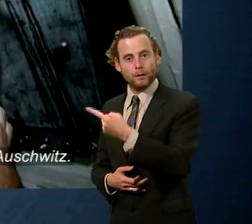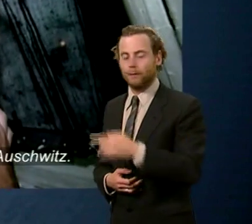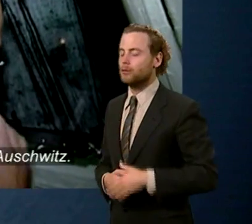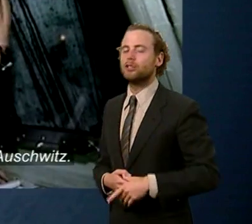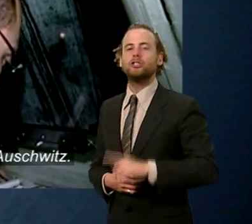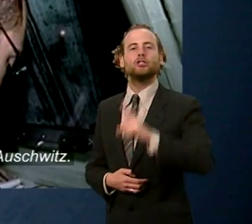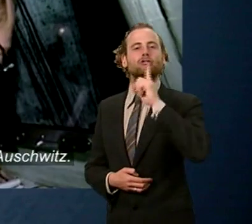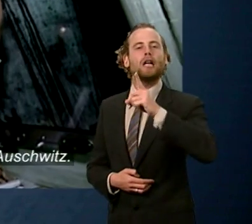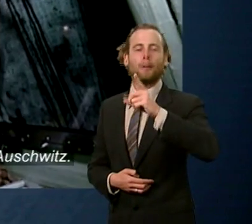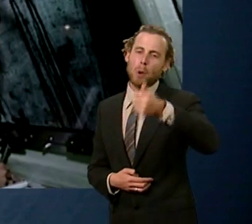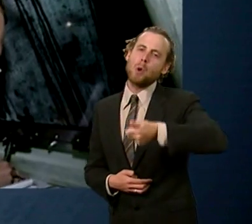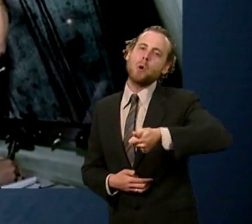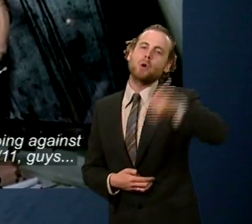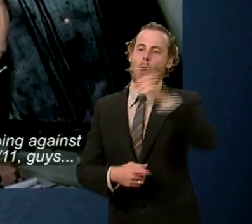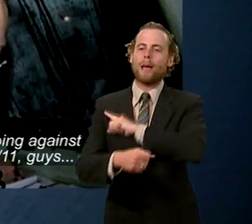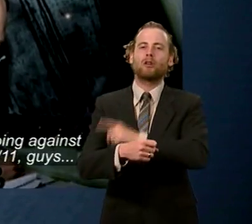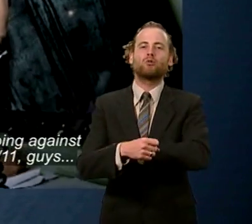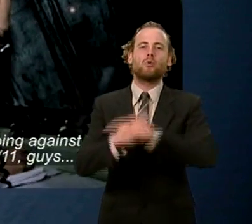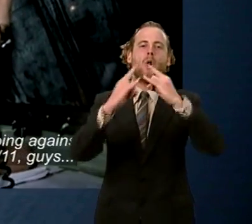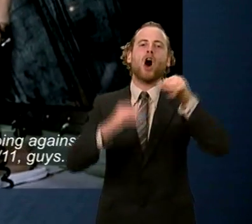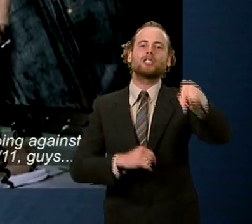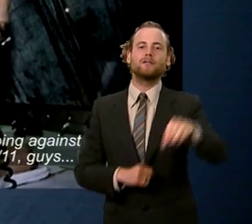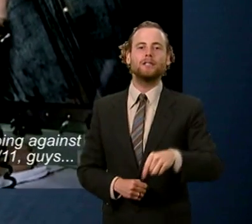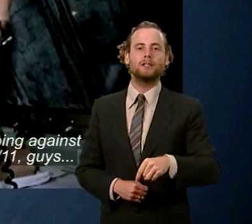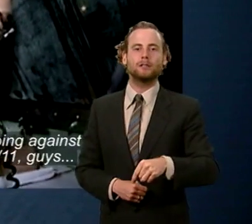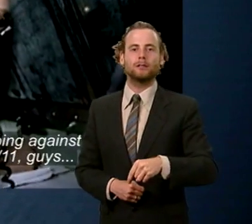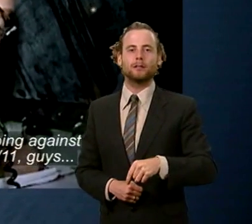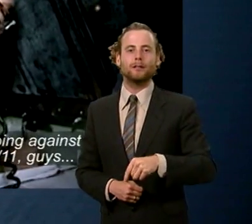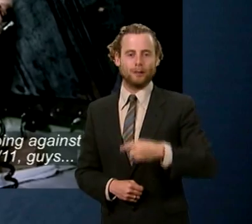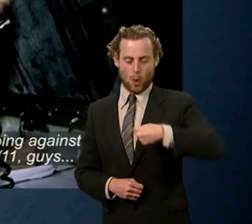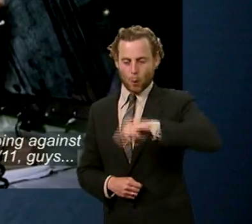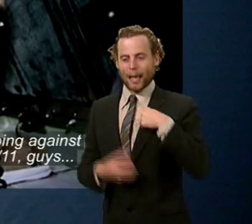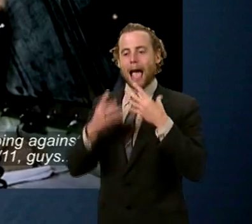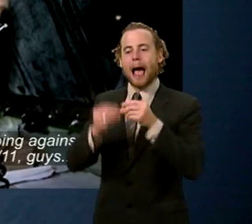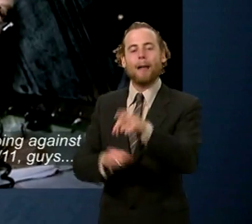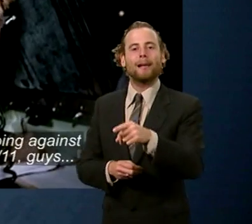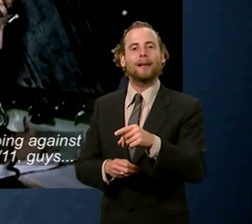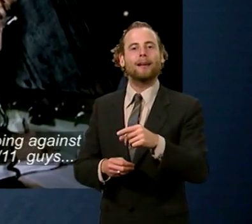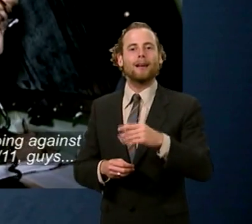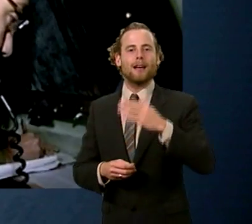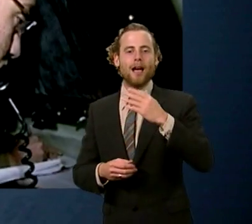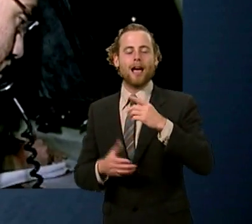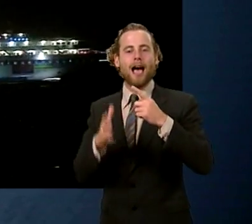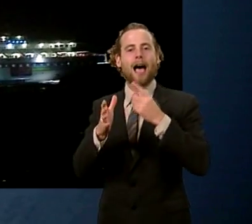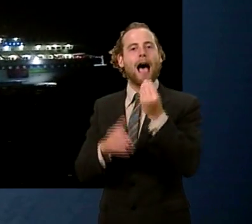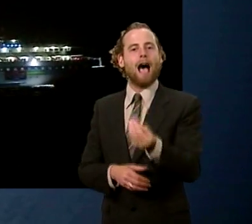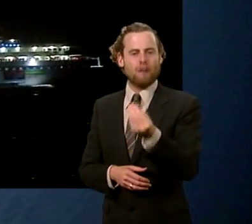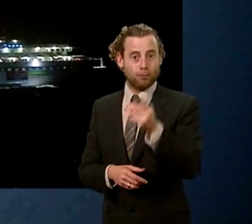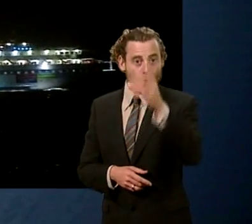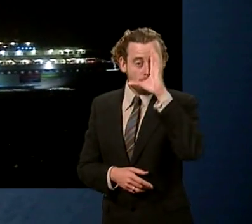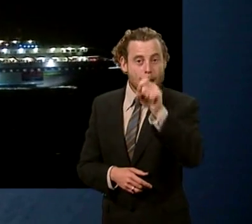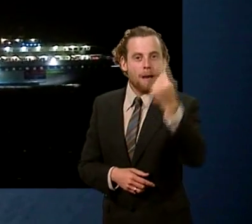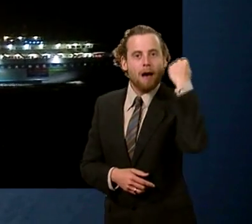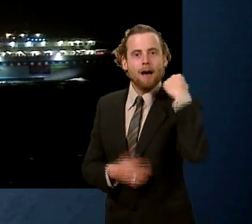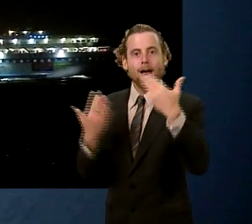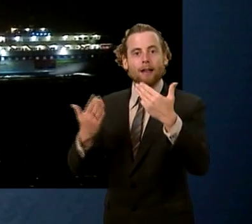up! Go back to Auschwitz! We're helping Arabs going against the U.S. Don't forget 9/11, guys. The